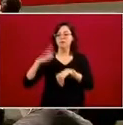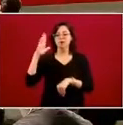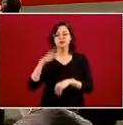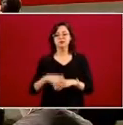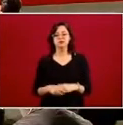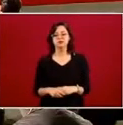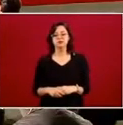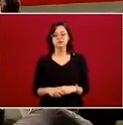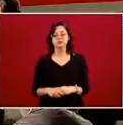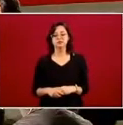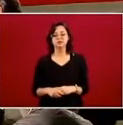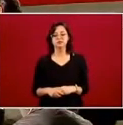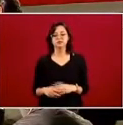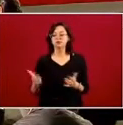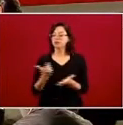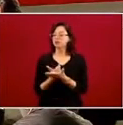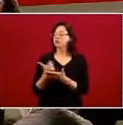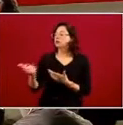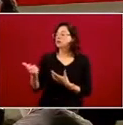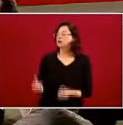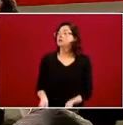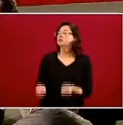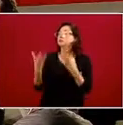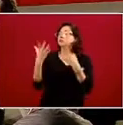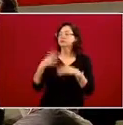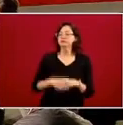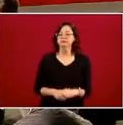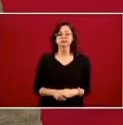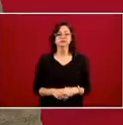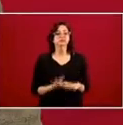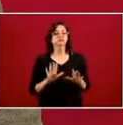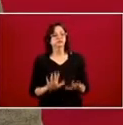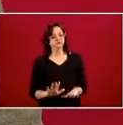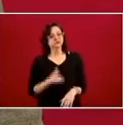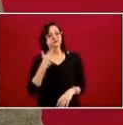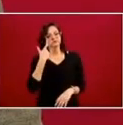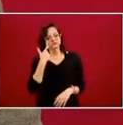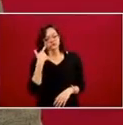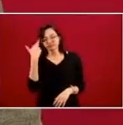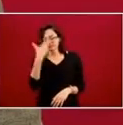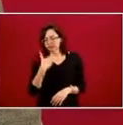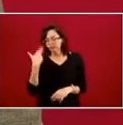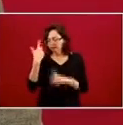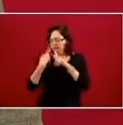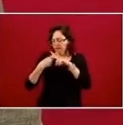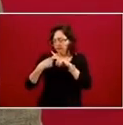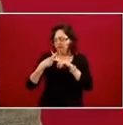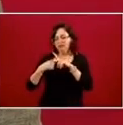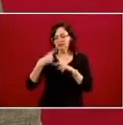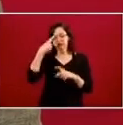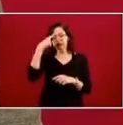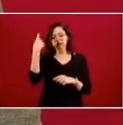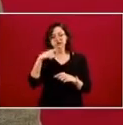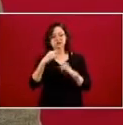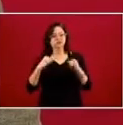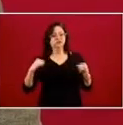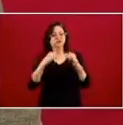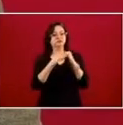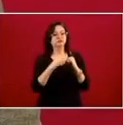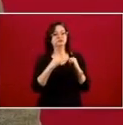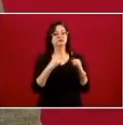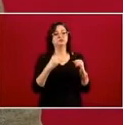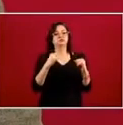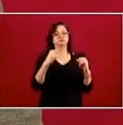this pandemic. So the doctors that participate are going to have an extra points on the national medical residence